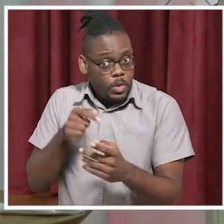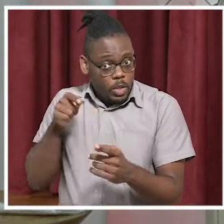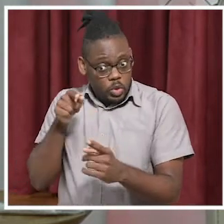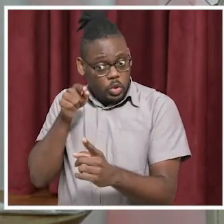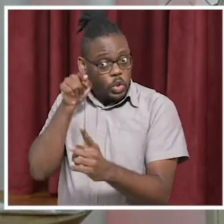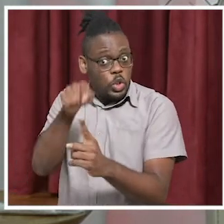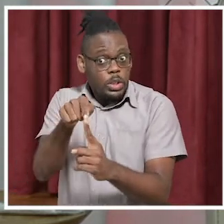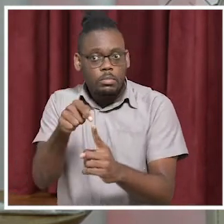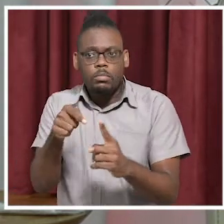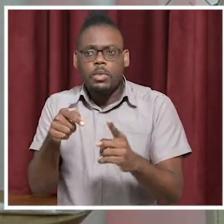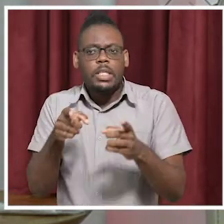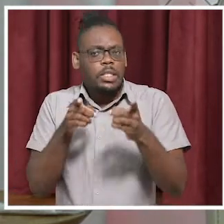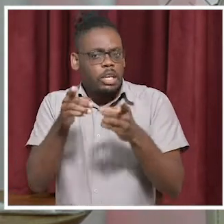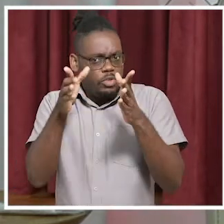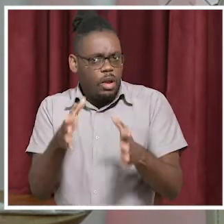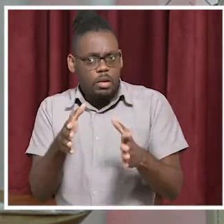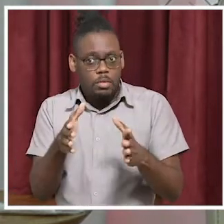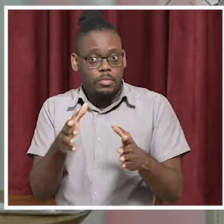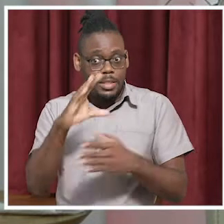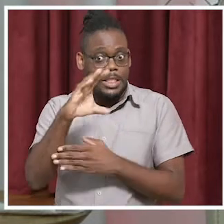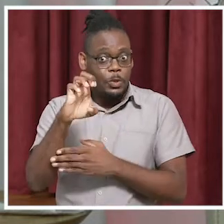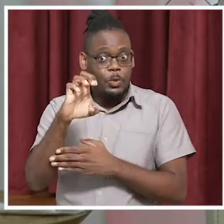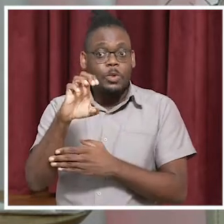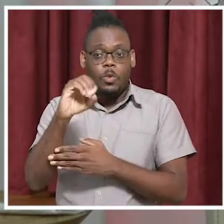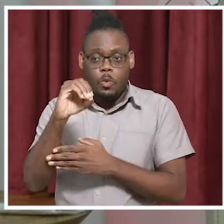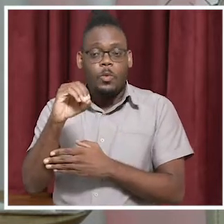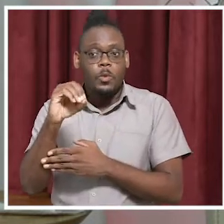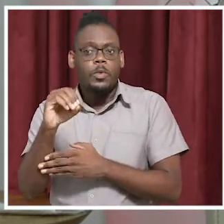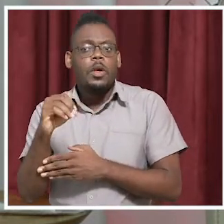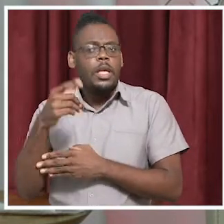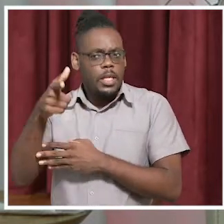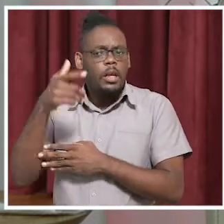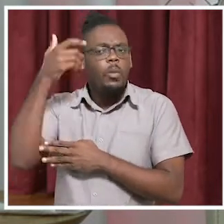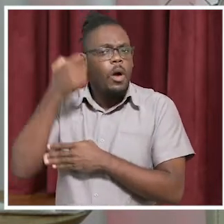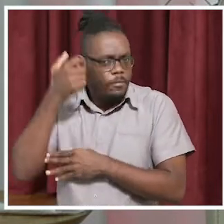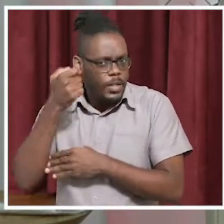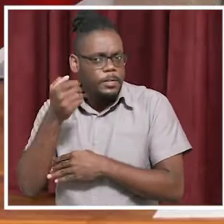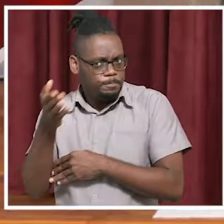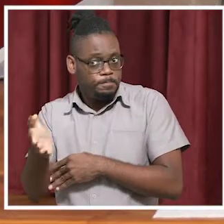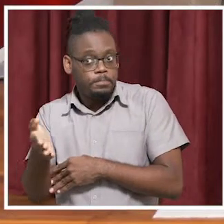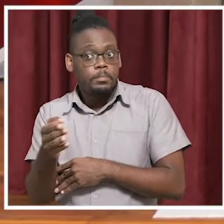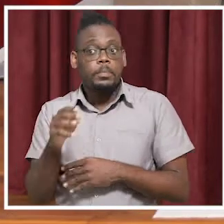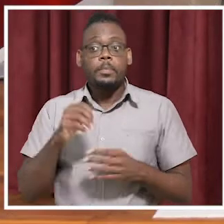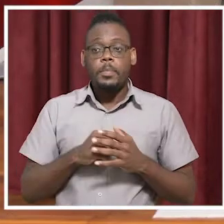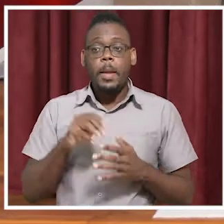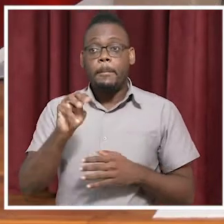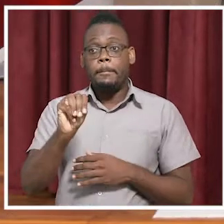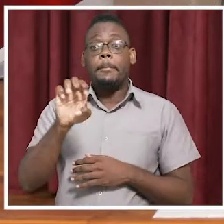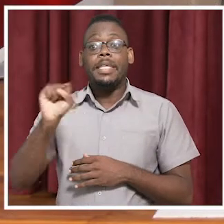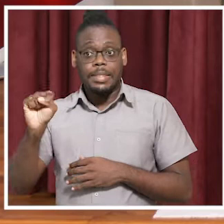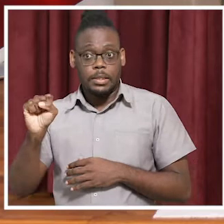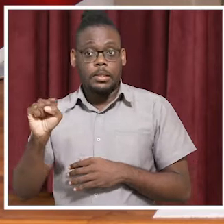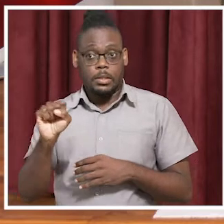the Social Welfare, Ms. Christine John-Guy. Good day and welcome. Thank you for having us.